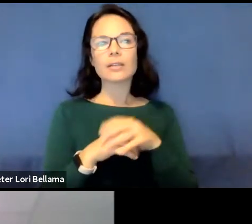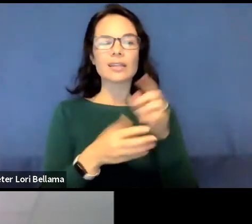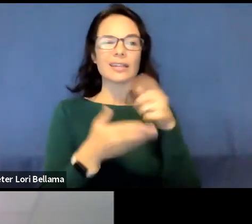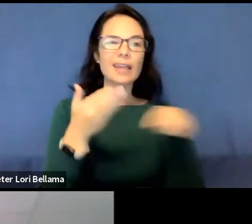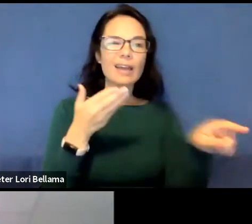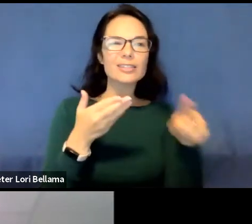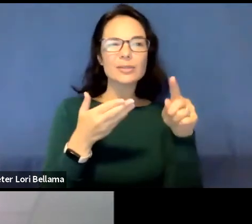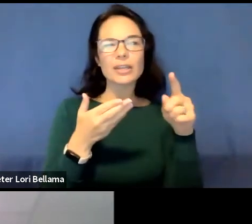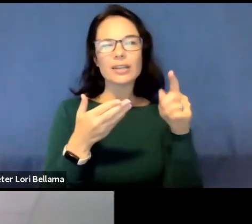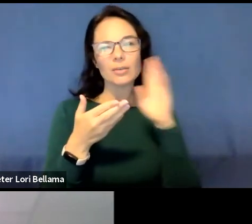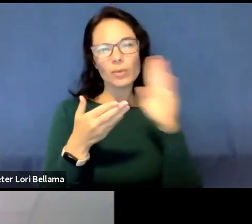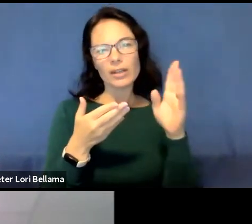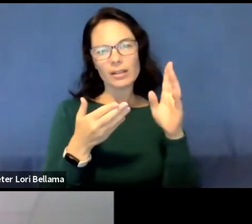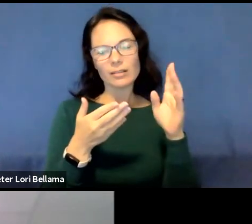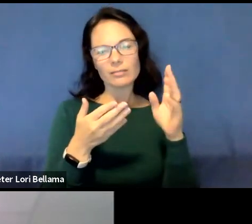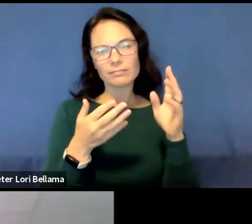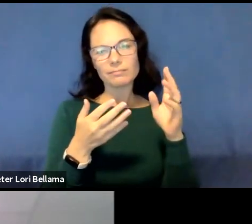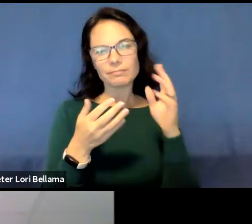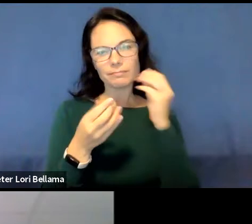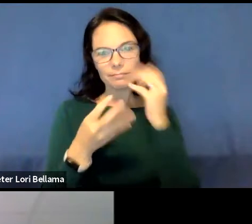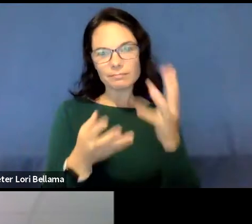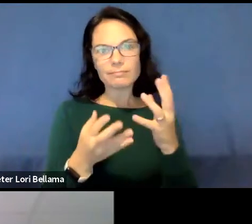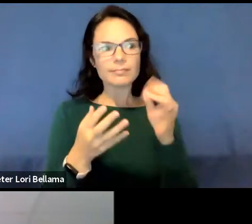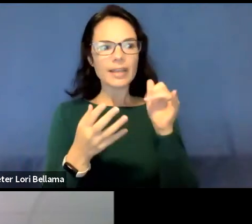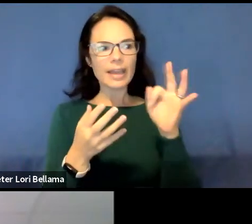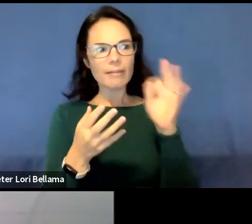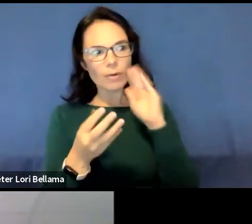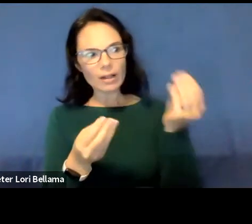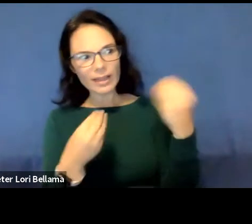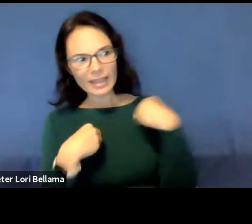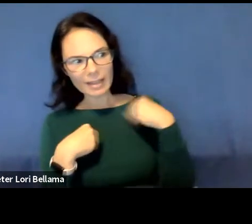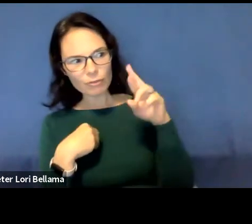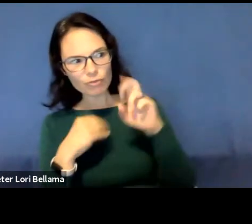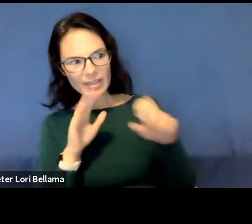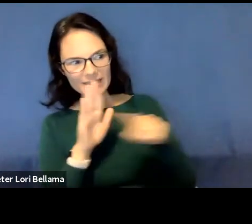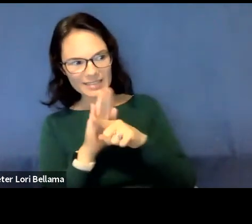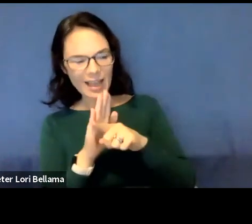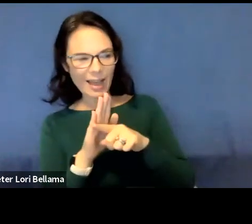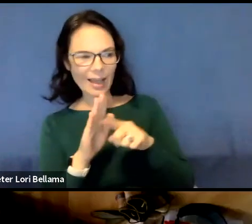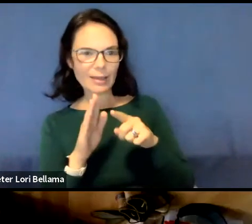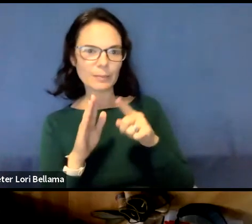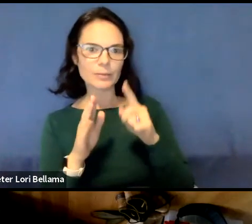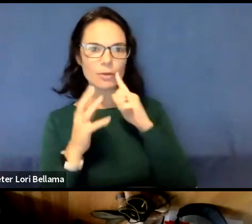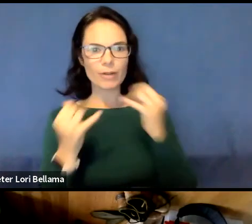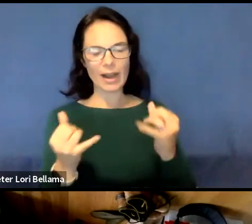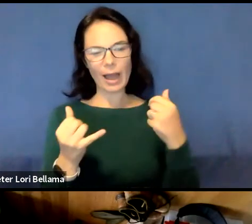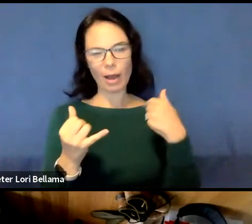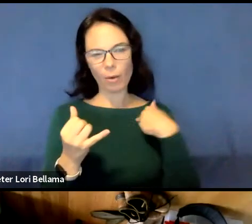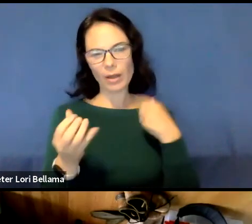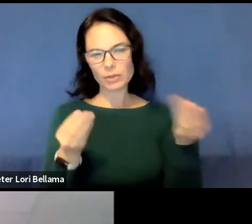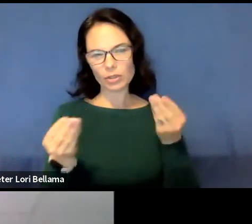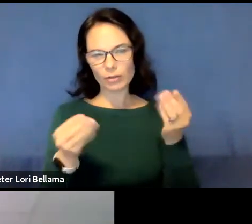reassigned time, if any, the chair of this committee will receive. Until then, I'm serving as the convener.